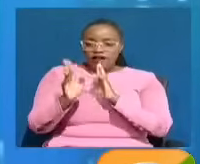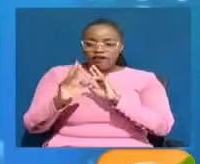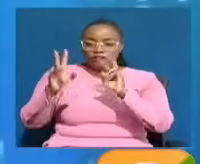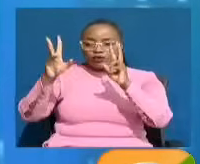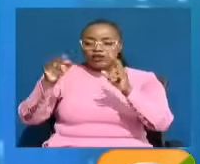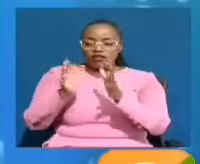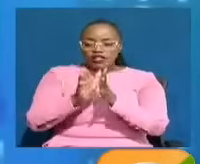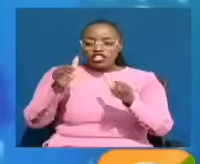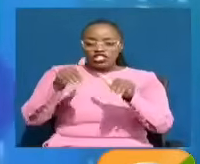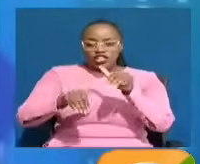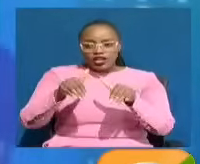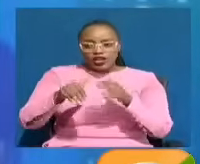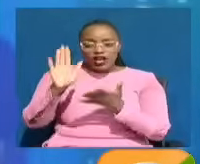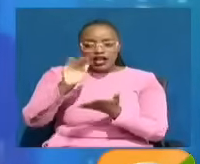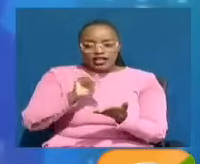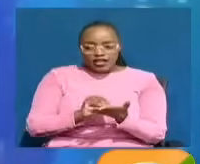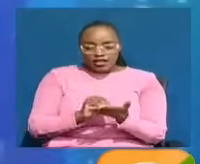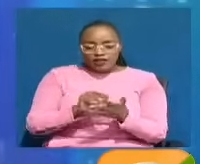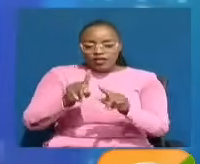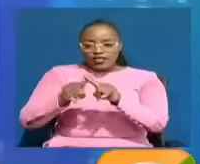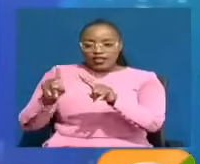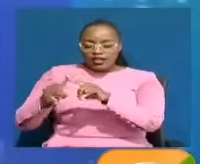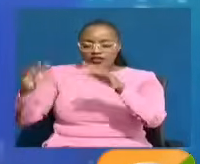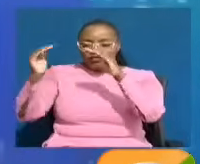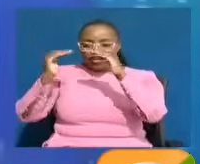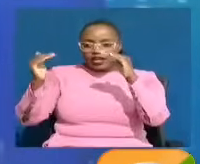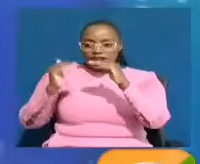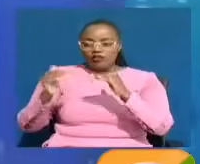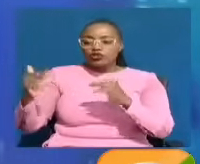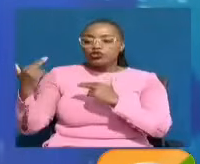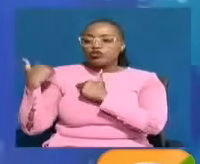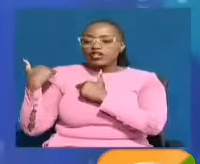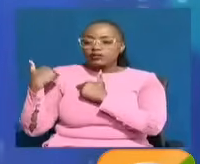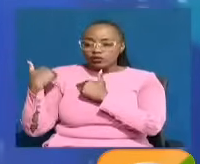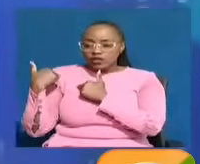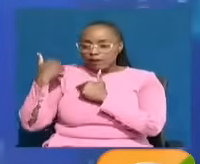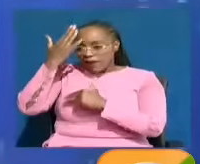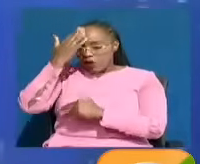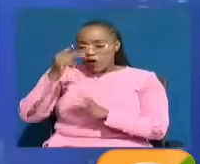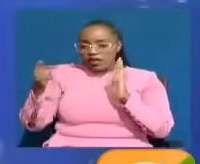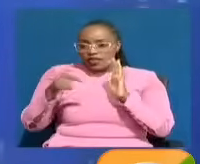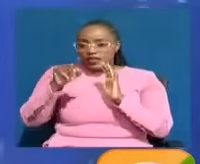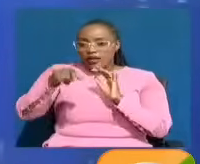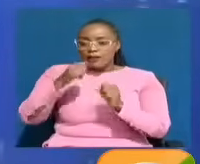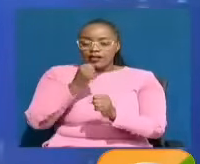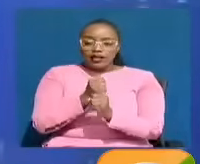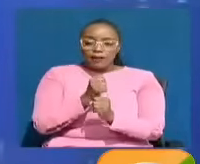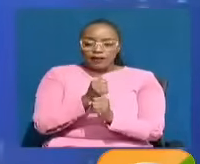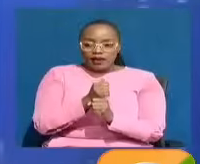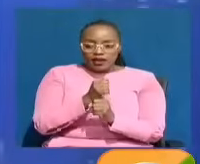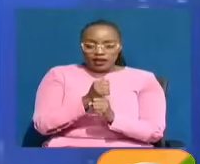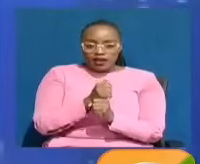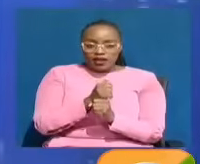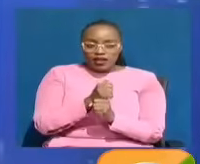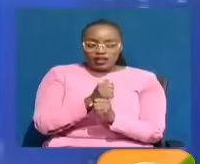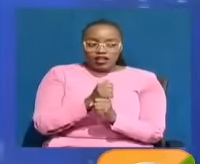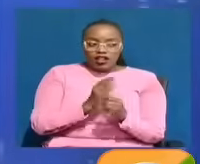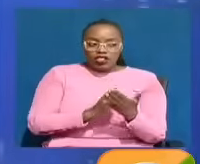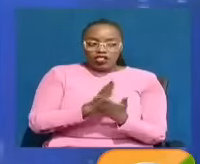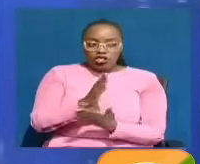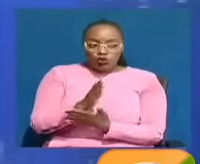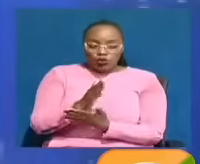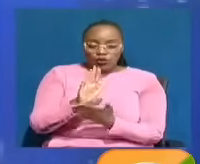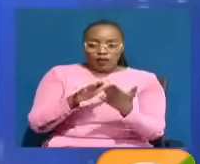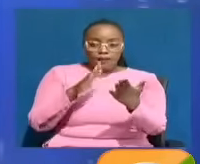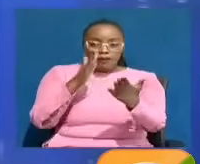general election. Again, the various levels of responsibility, because this has to do with a legislative